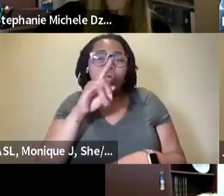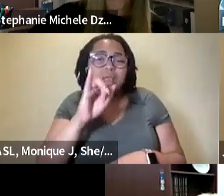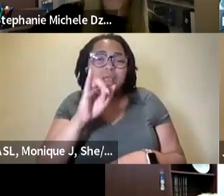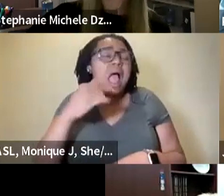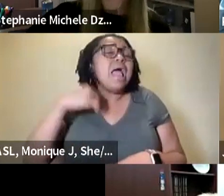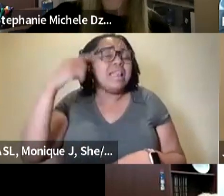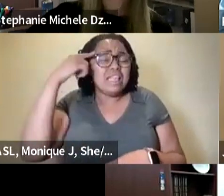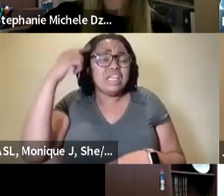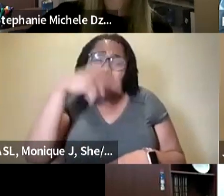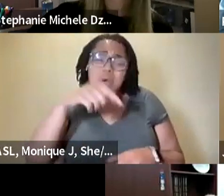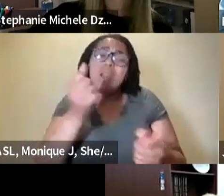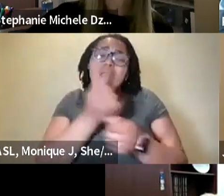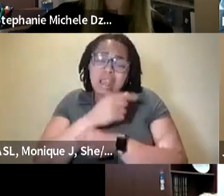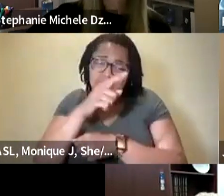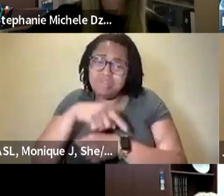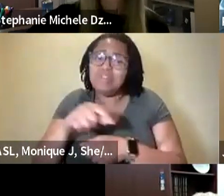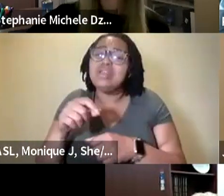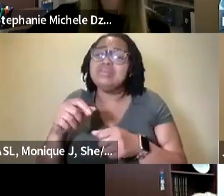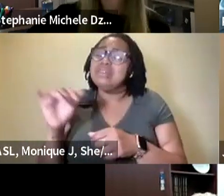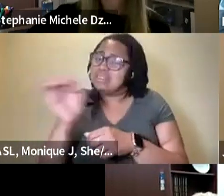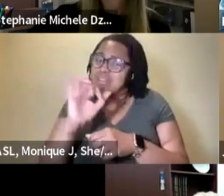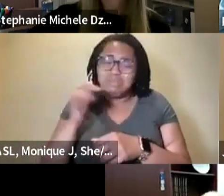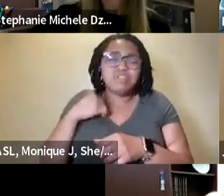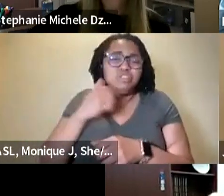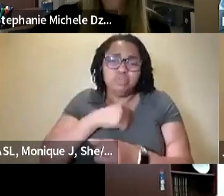the membership committee.